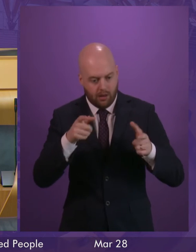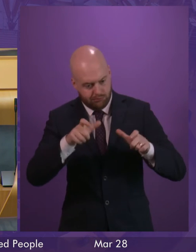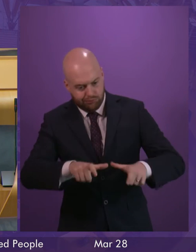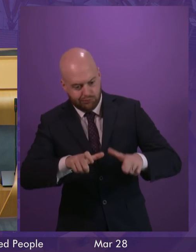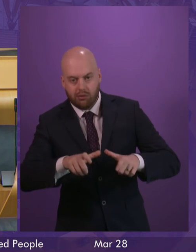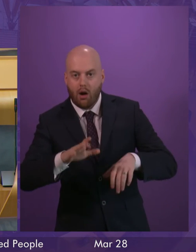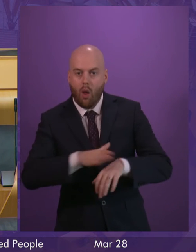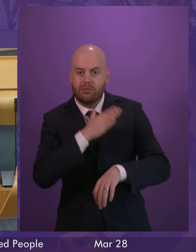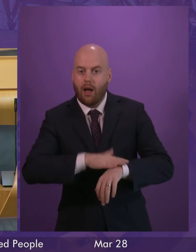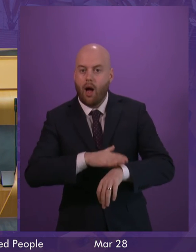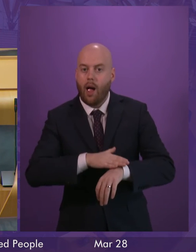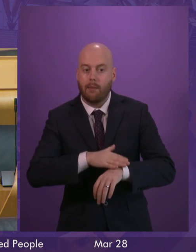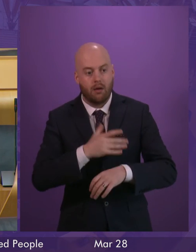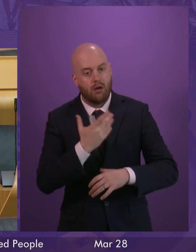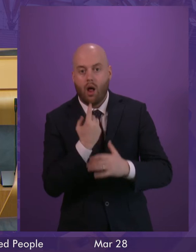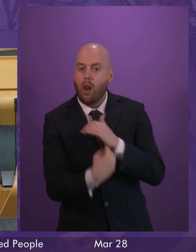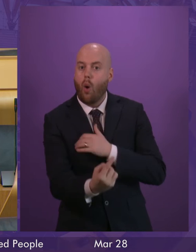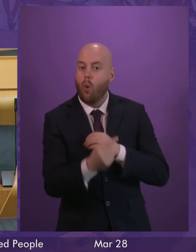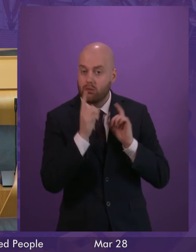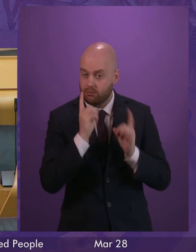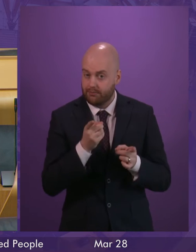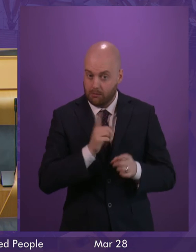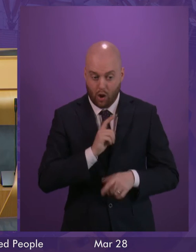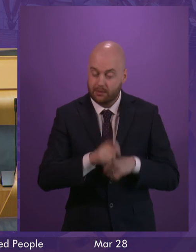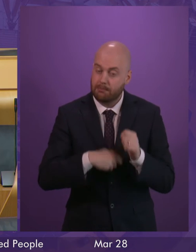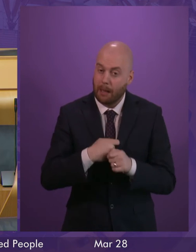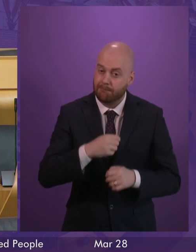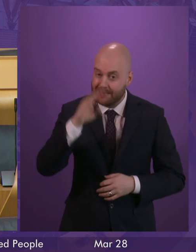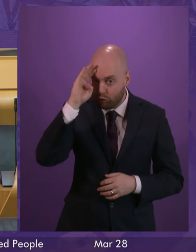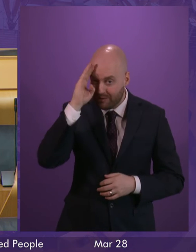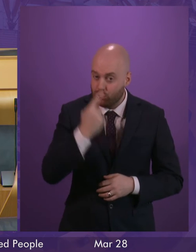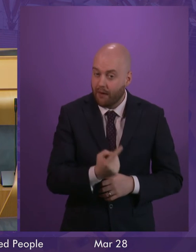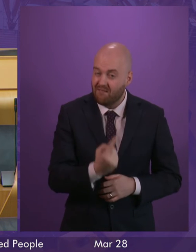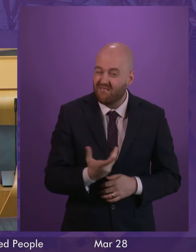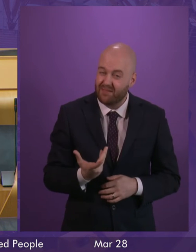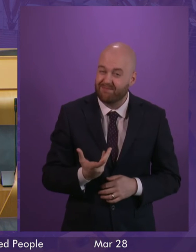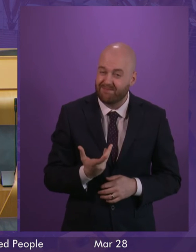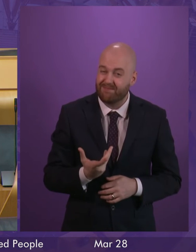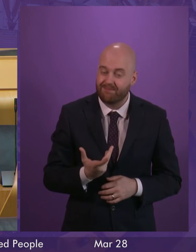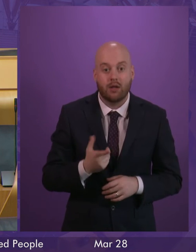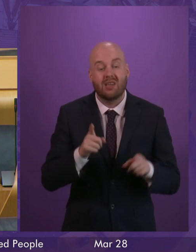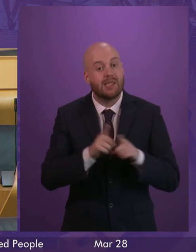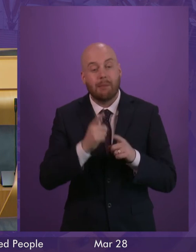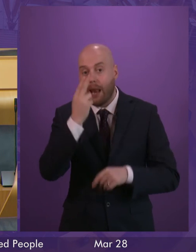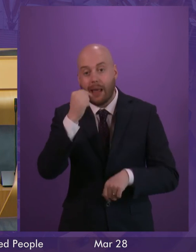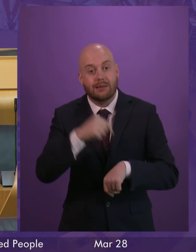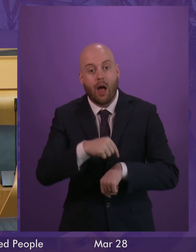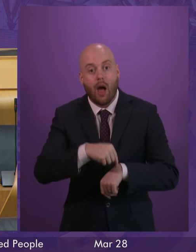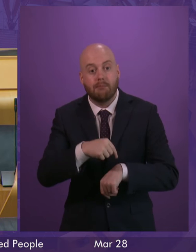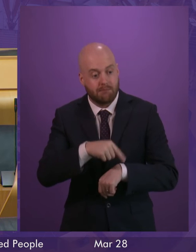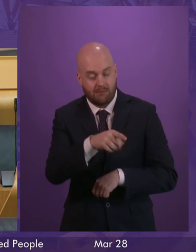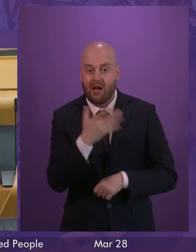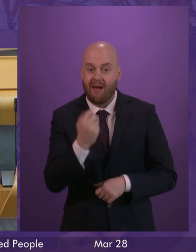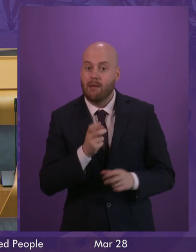danger to himself and maybe to others. Jackson requires a safety bed to keep him secure at night. This bed is apparently not